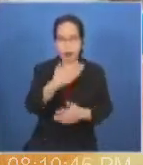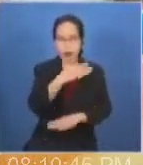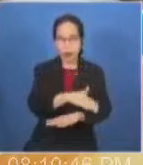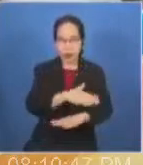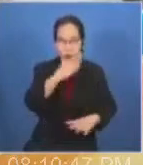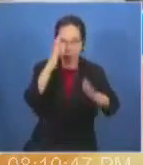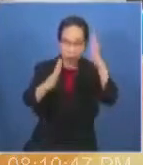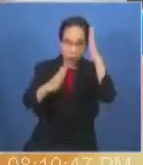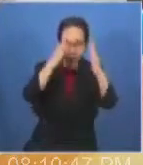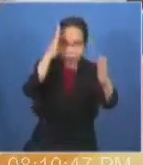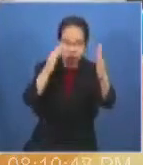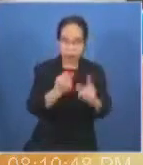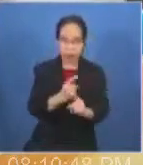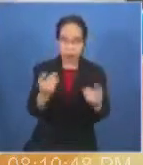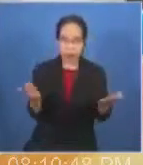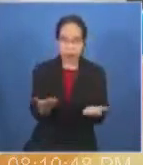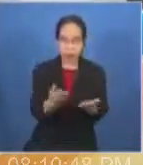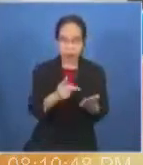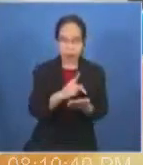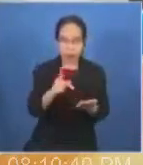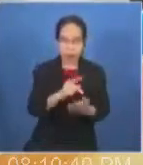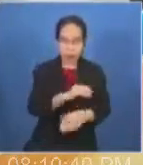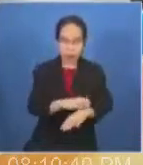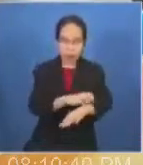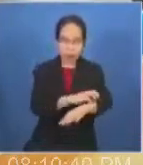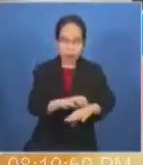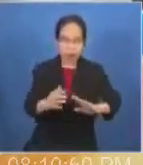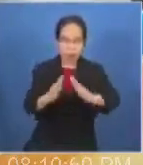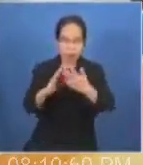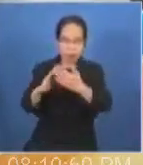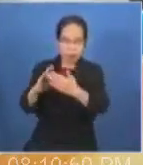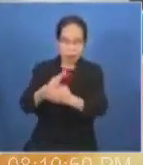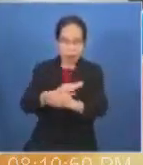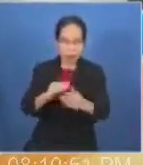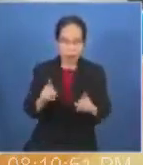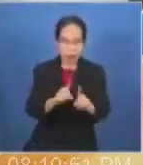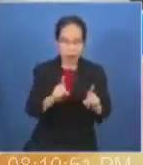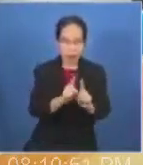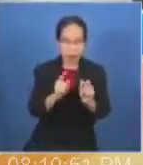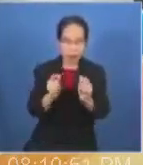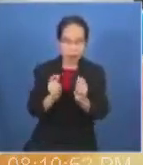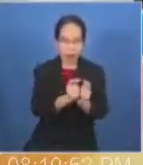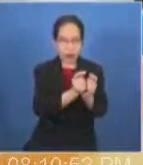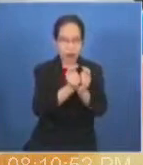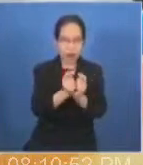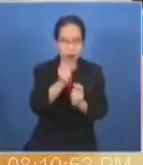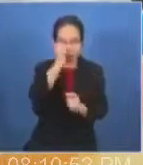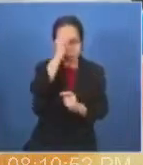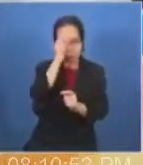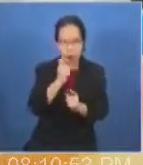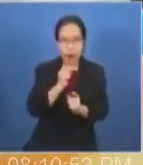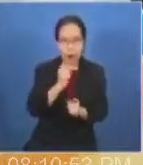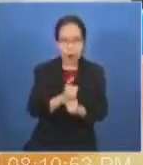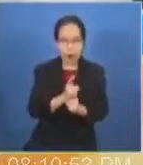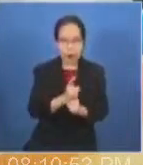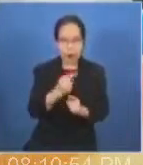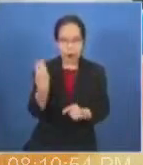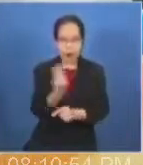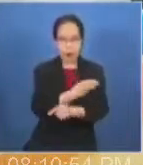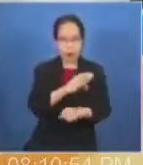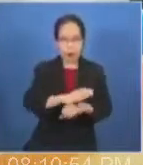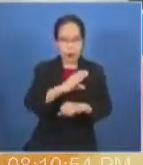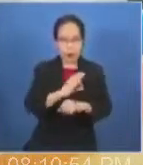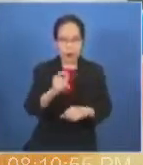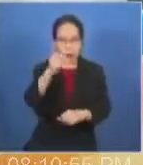Yes, Kuya. A happy evening from Makati City. With us are our brethren from